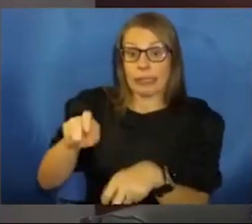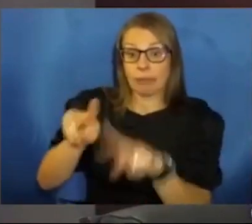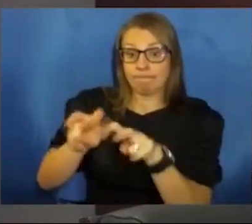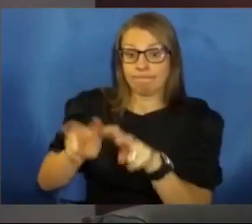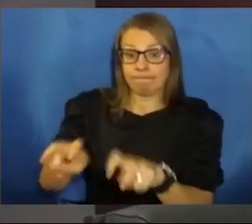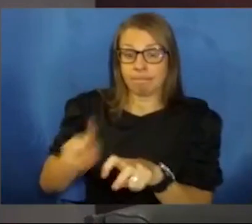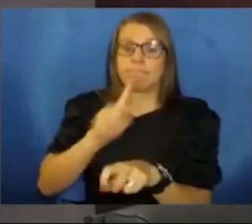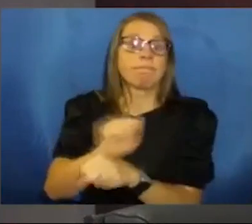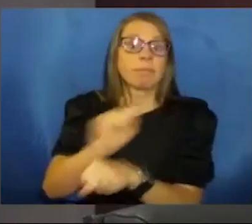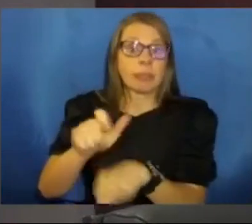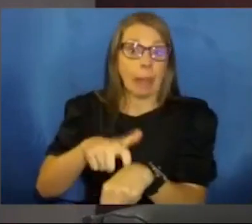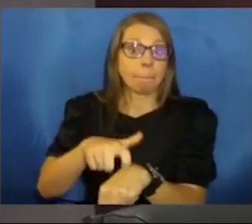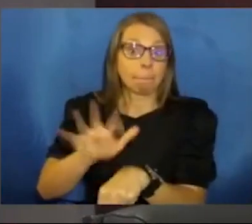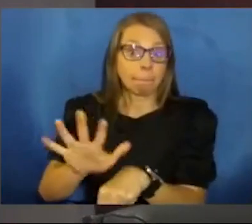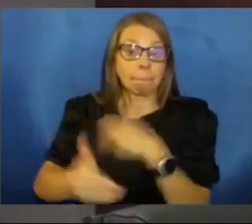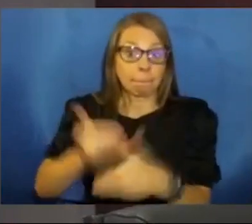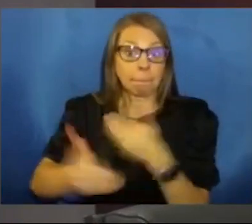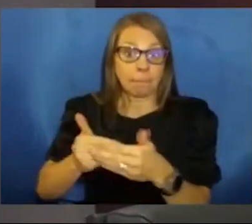others that